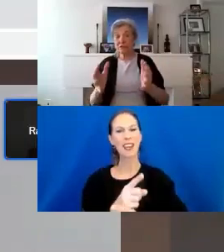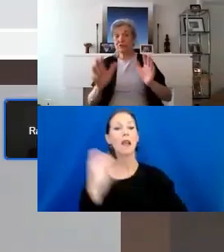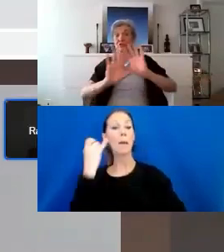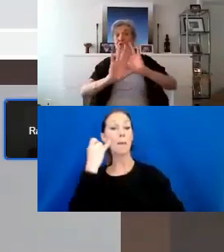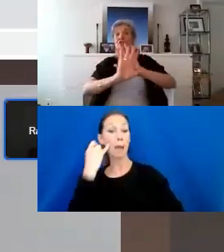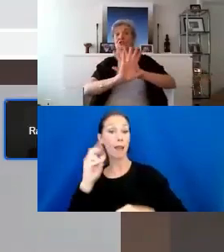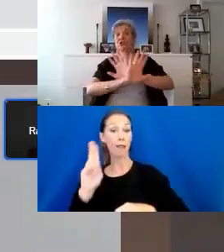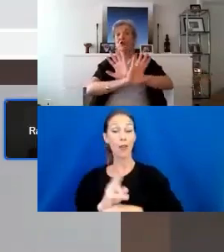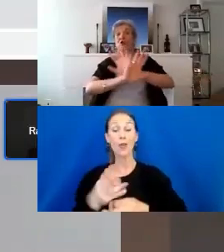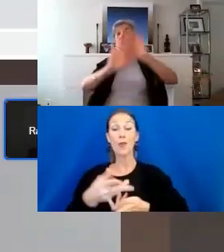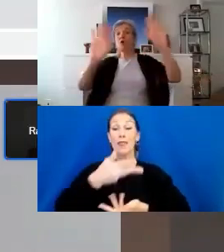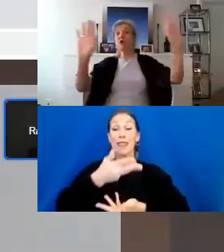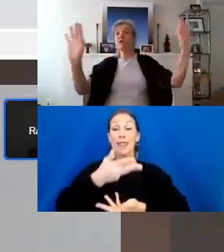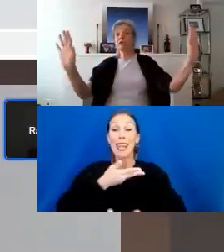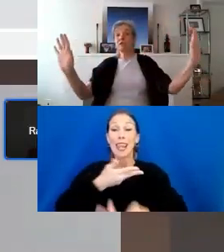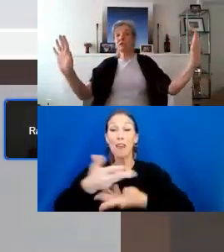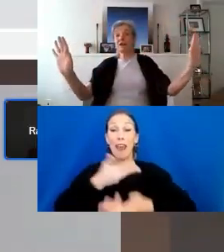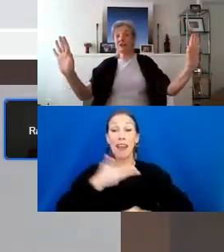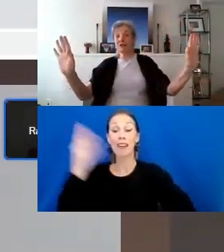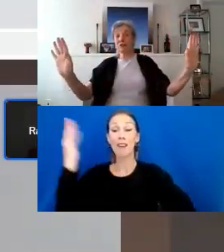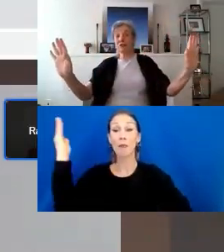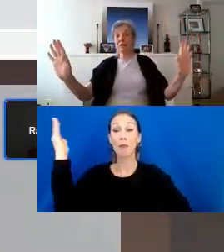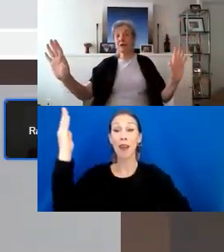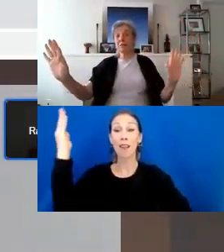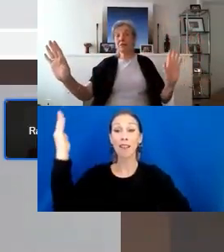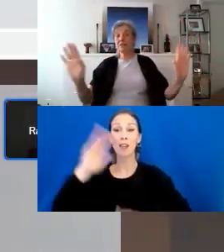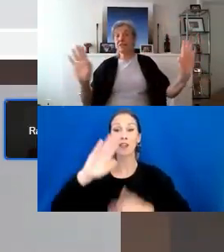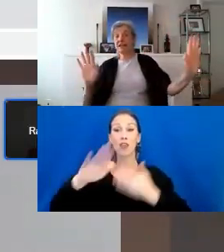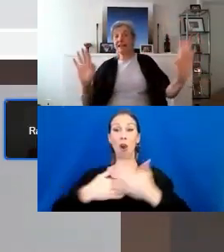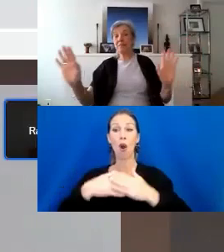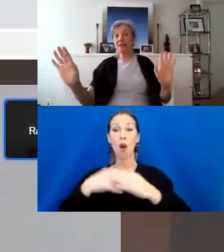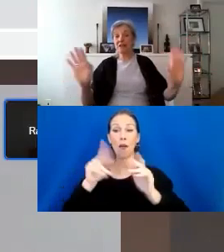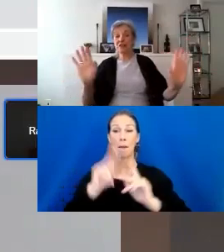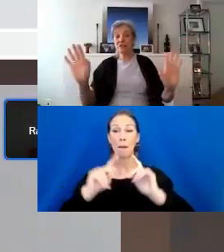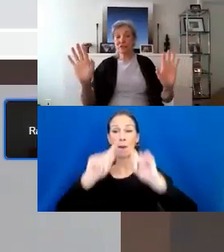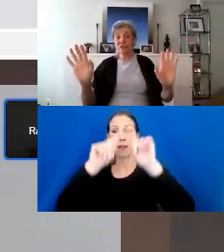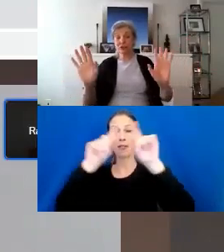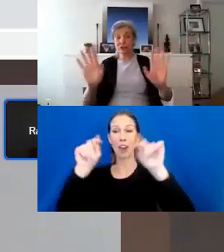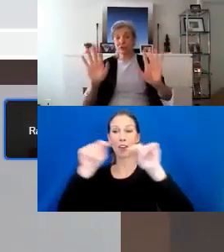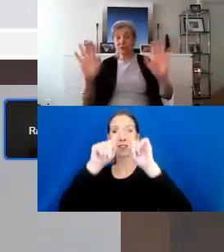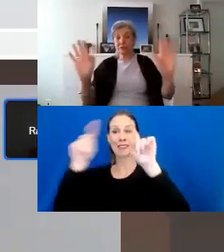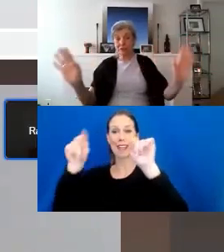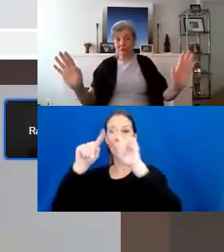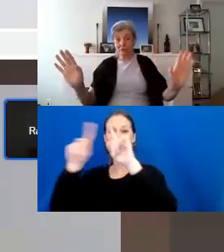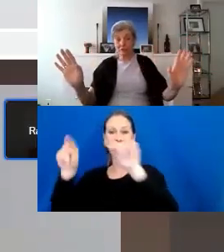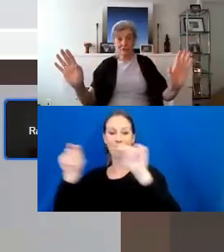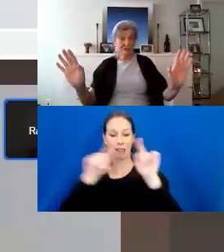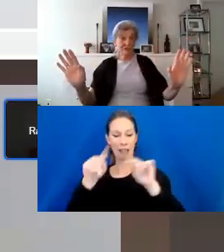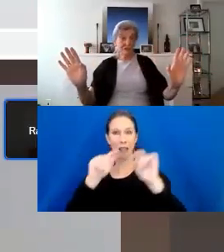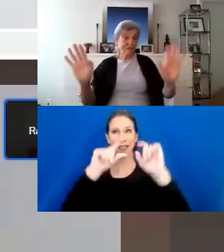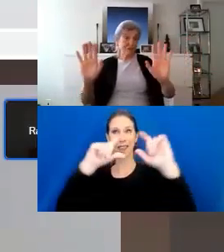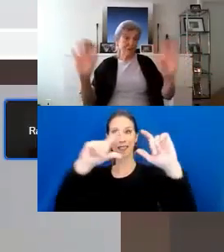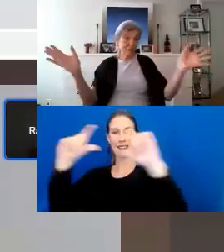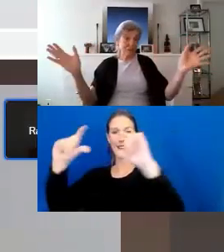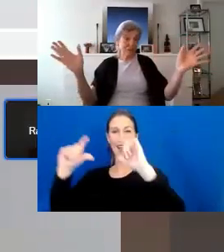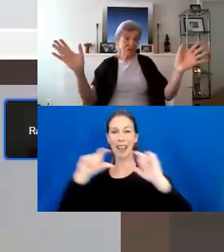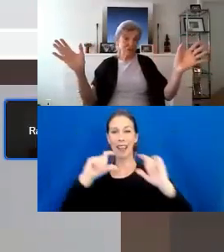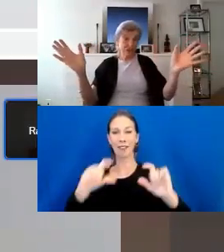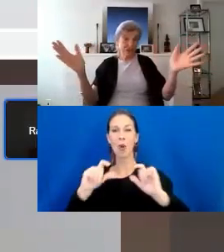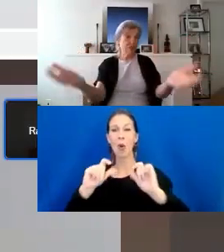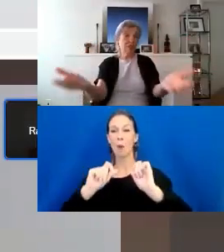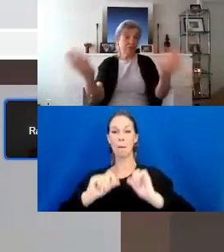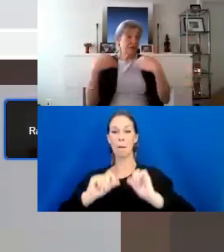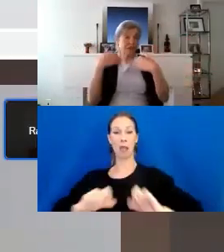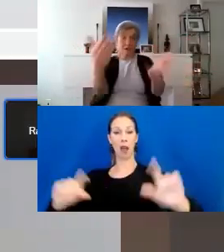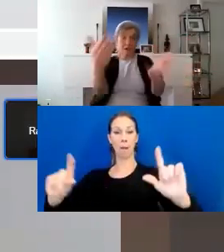interactive presentation, all of your tiles will be up and the dynamic nature of those will be available. If for some reason you,